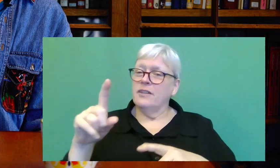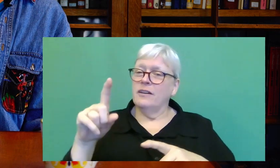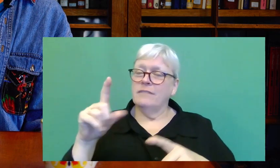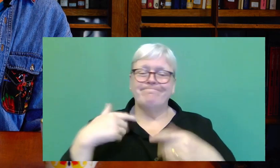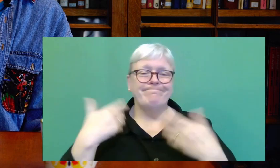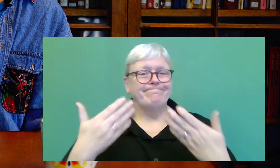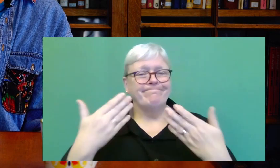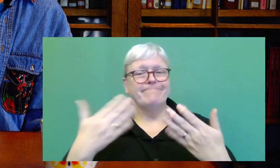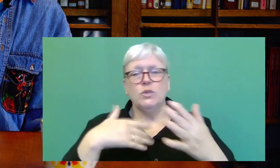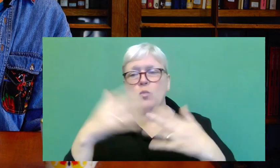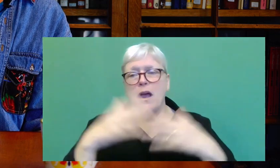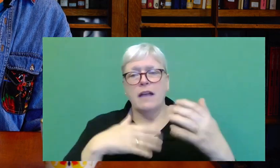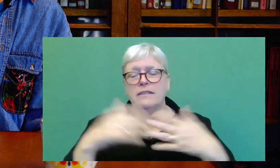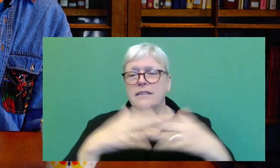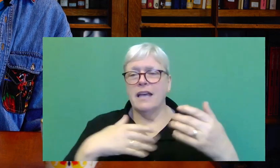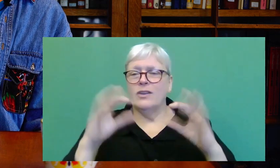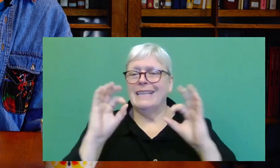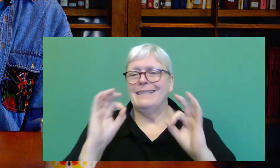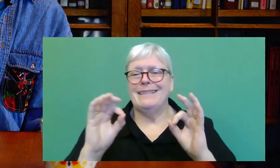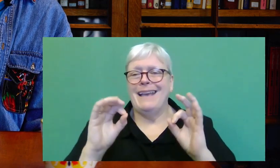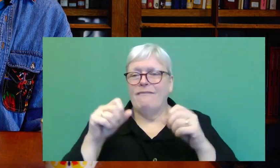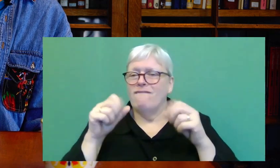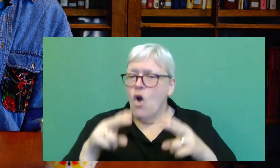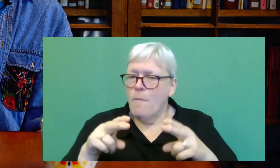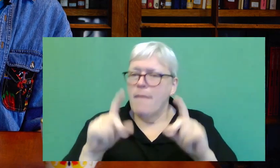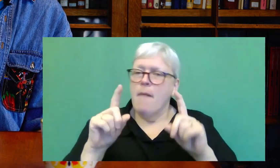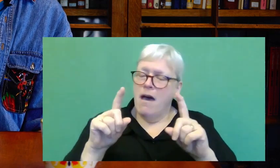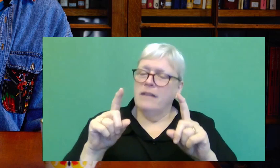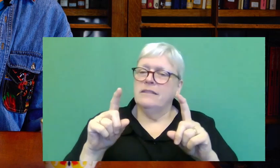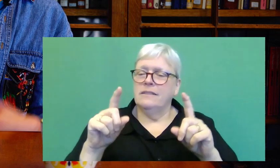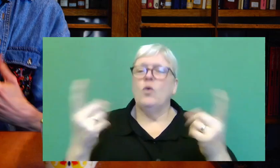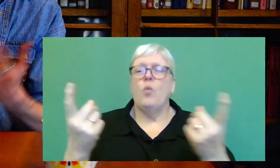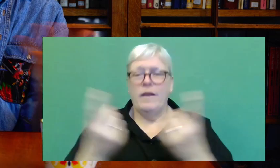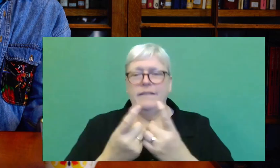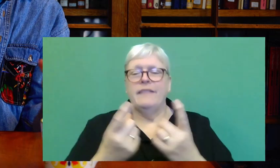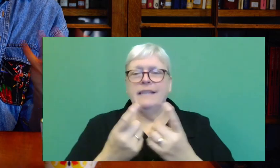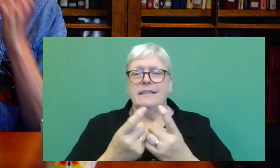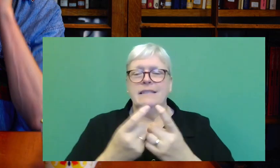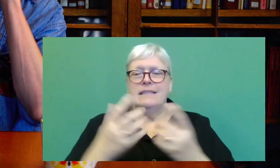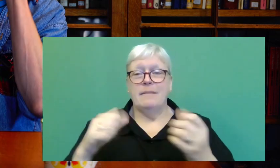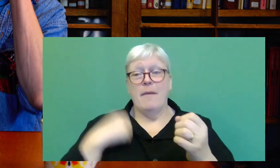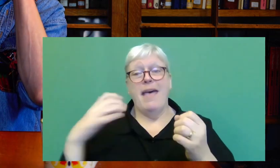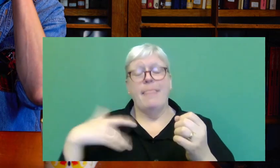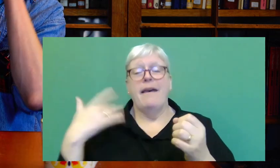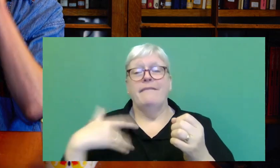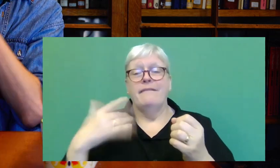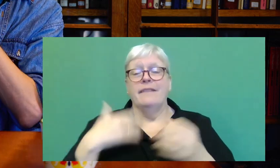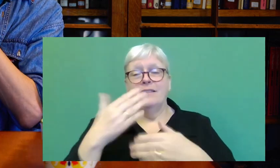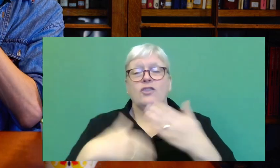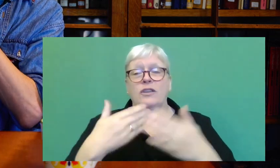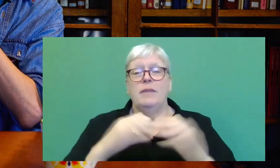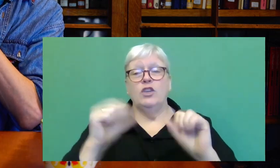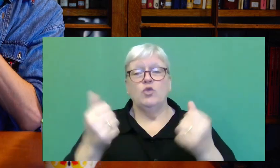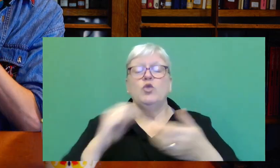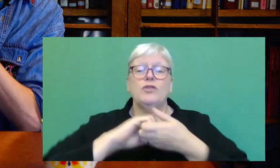an exact formula for it, but one of these big things in my life is going to be running these good grief salons with another writer,